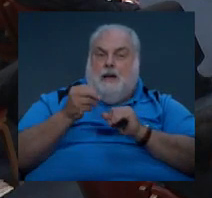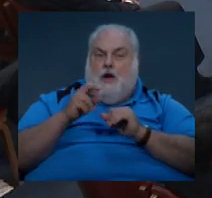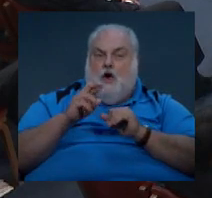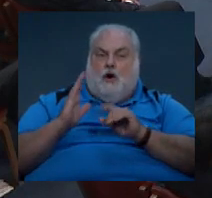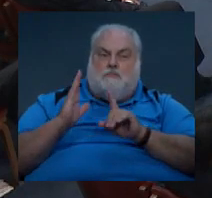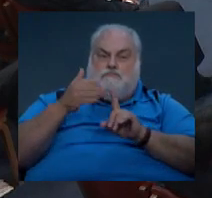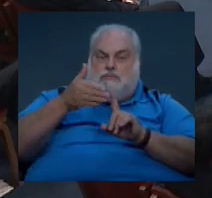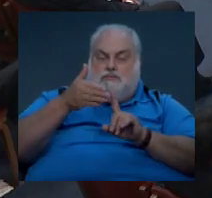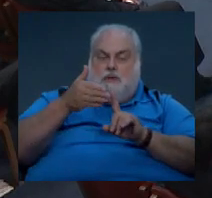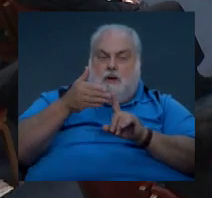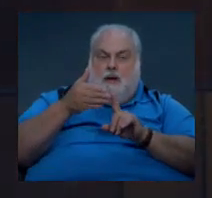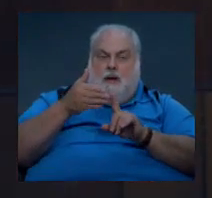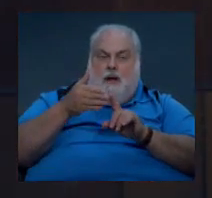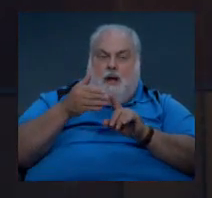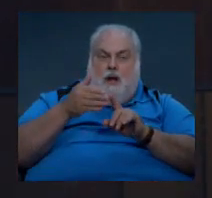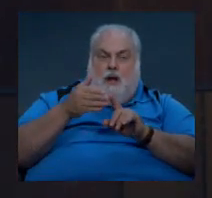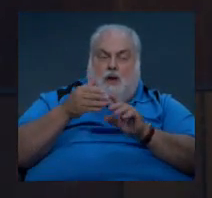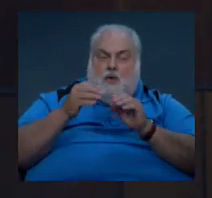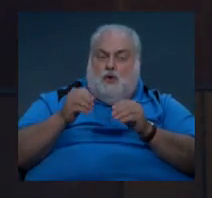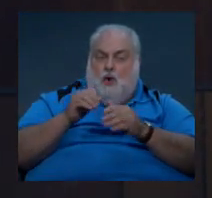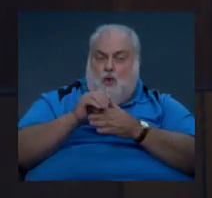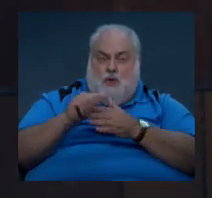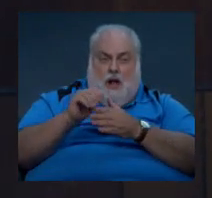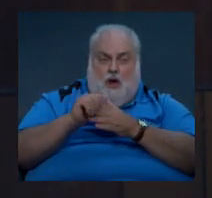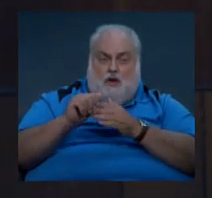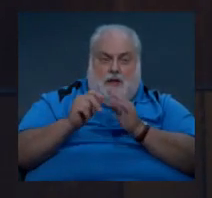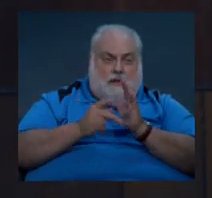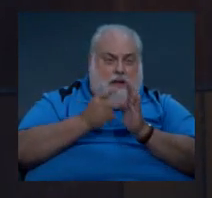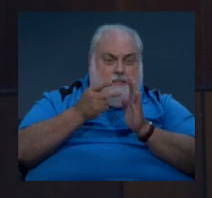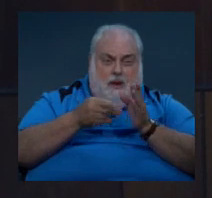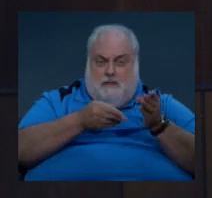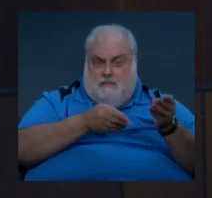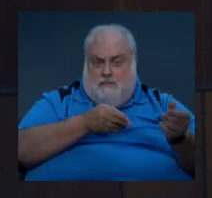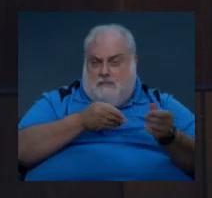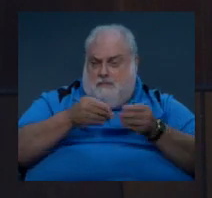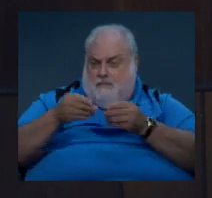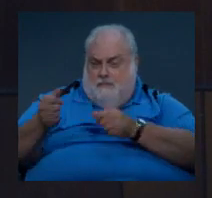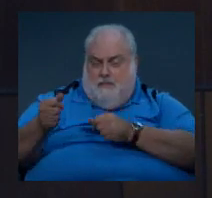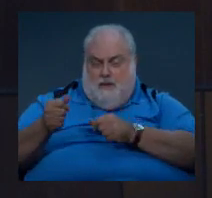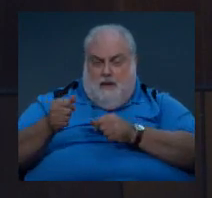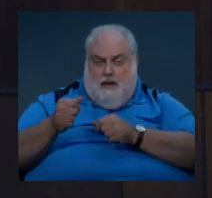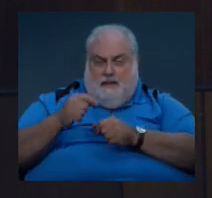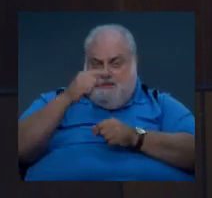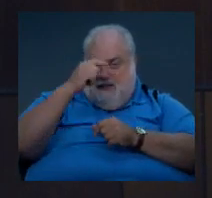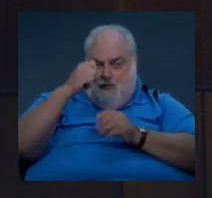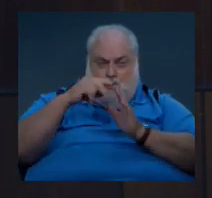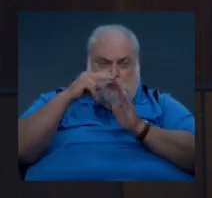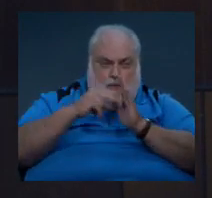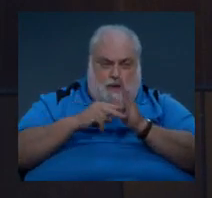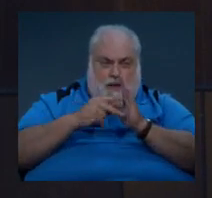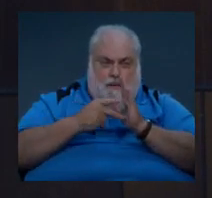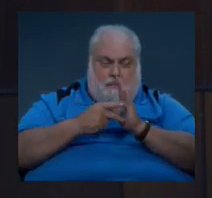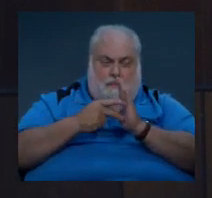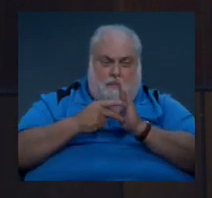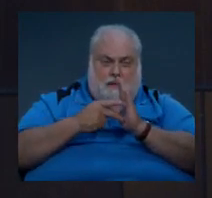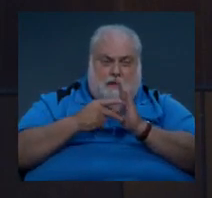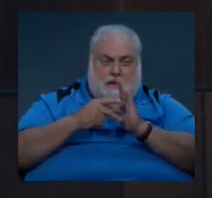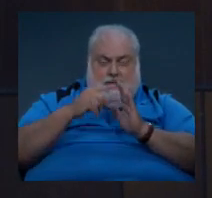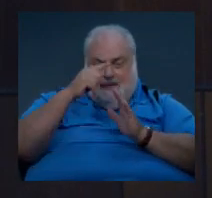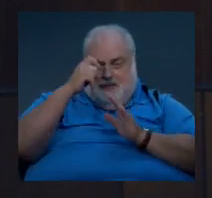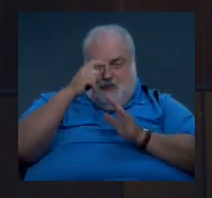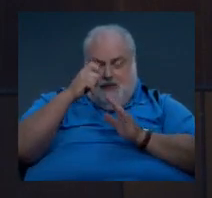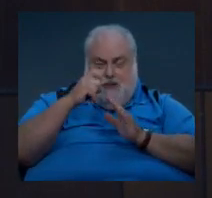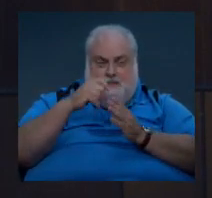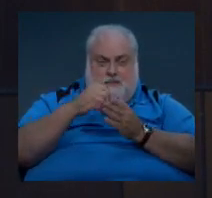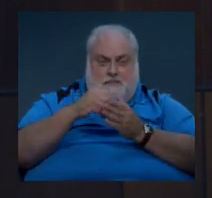no dollars that's been duplicated with the summer reading series. It's using existing dollars that were already going. It's in conjunction with the summer